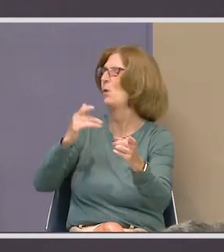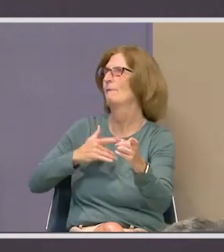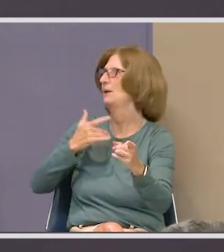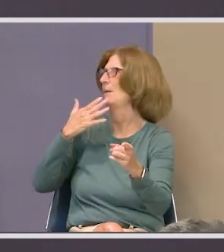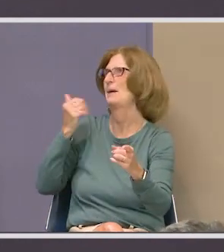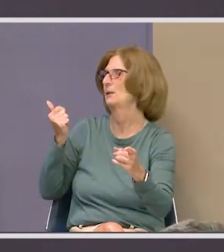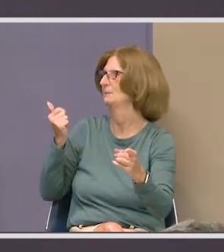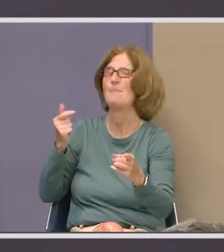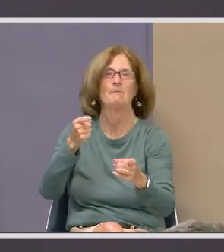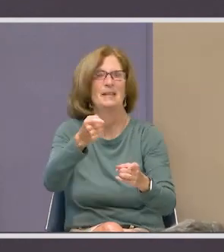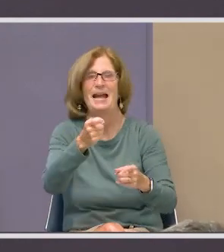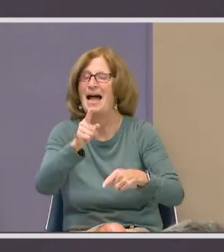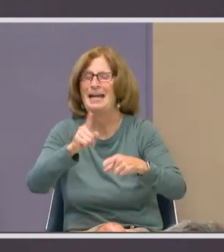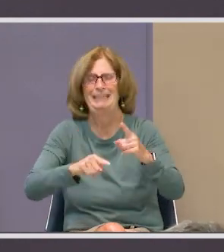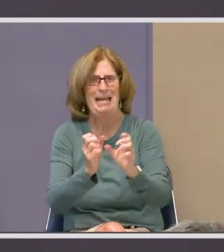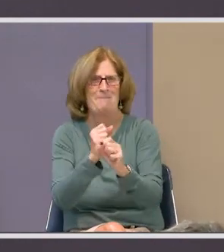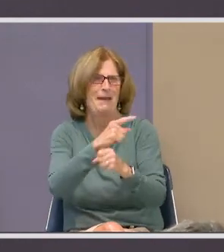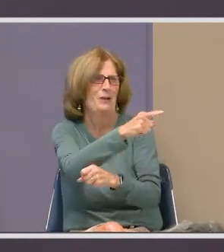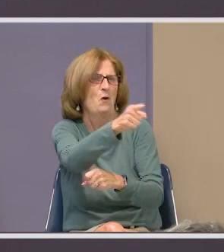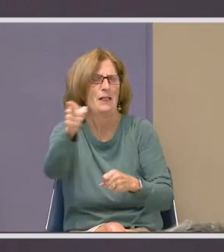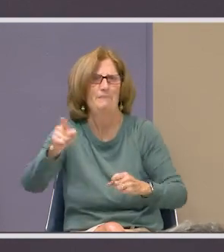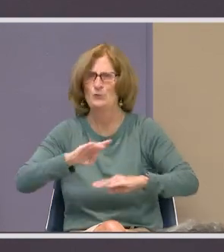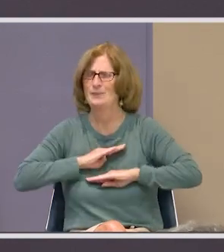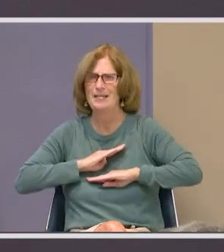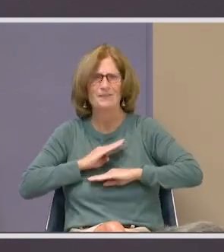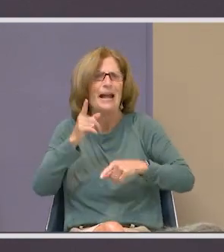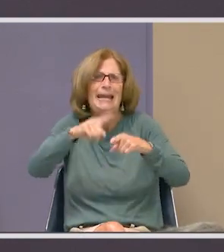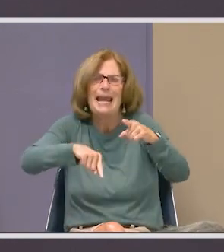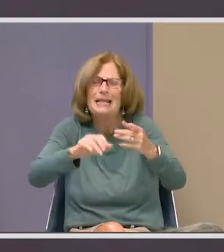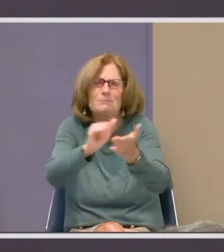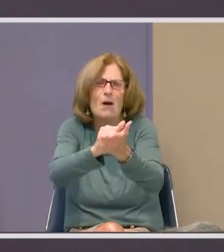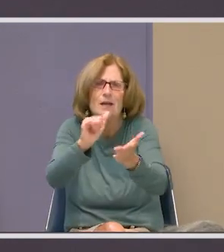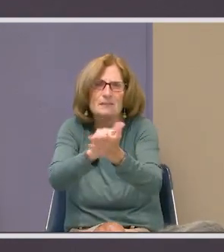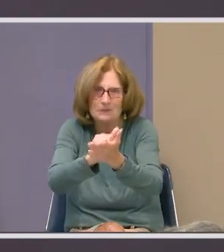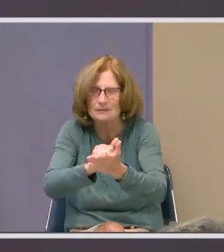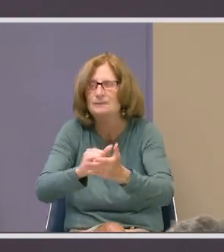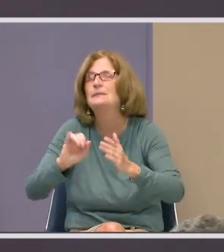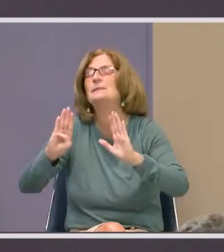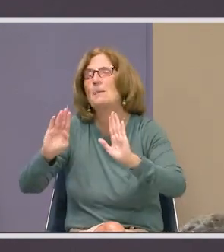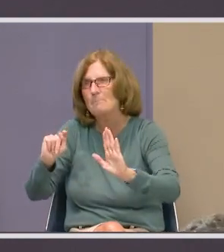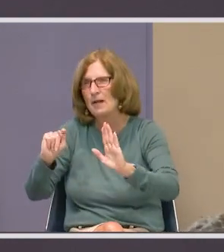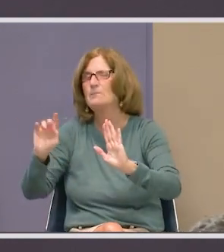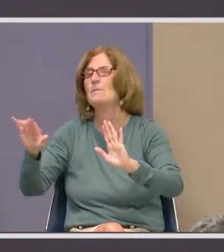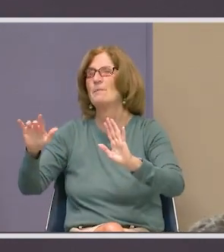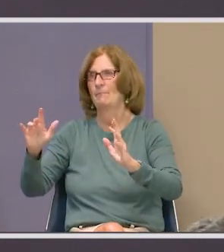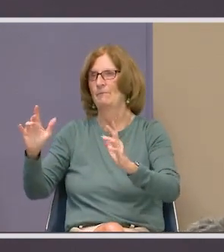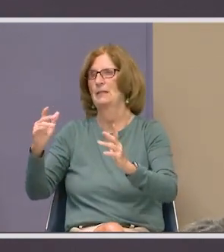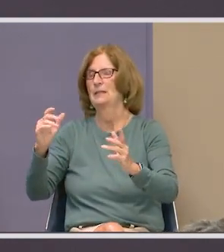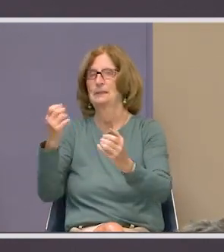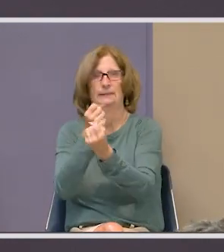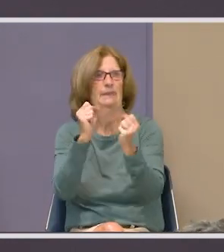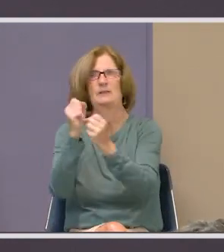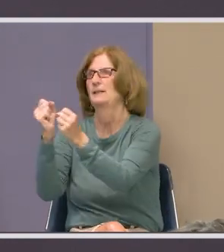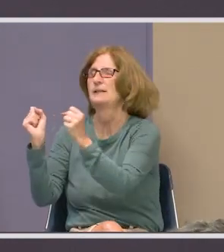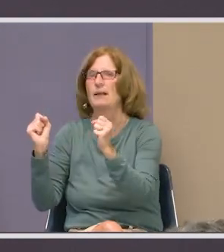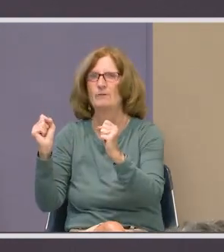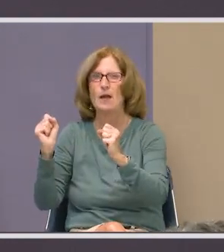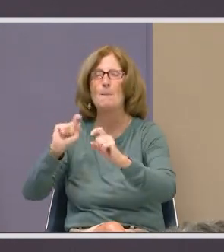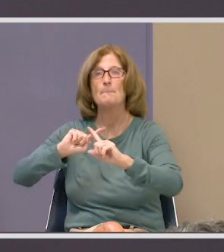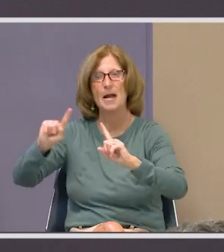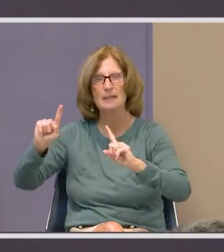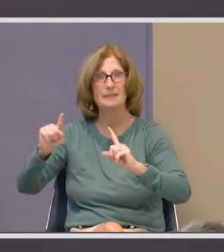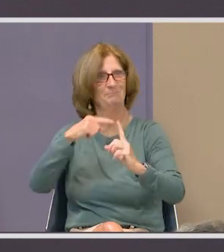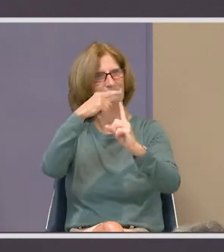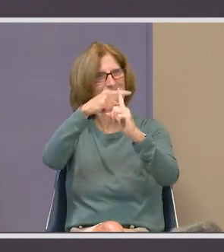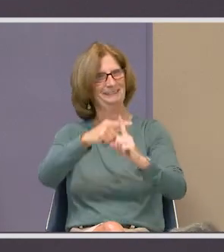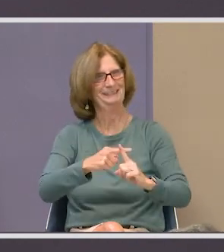I can't make everyone feel better. So that's and the biggest things I hear all the time: safety, safety, safety, and that comes with a trade-off, which can